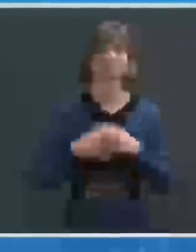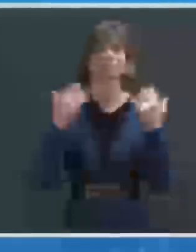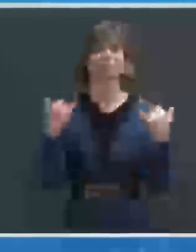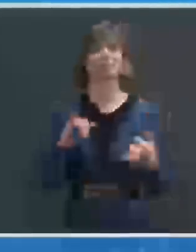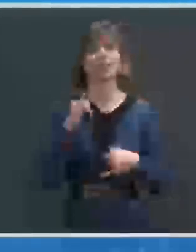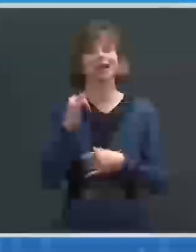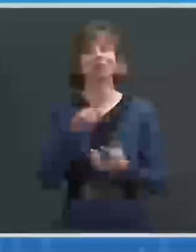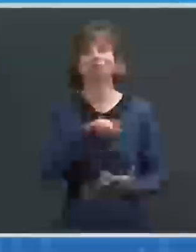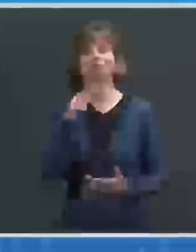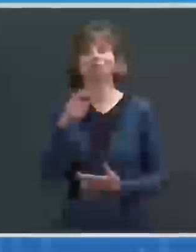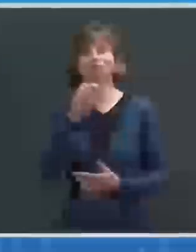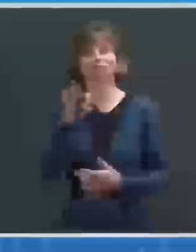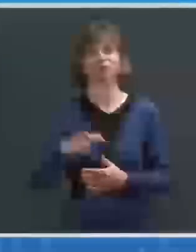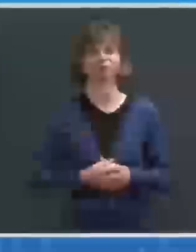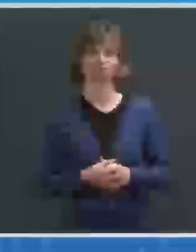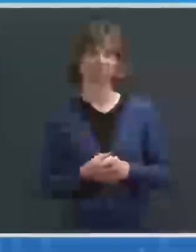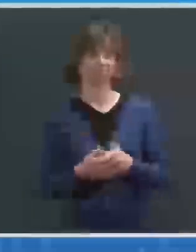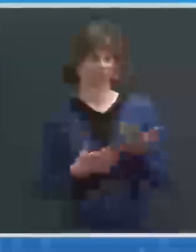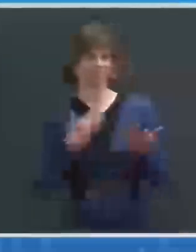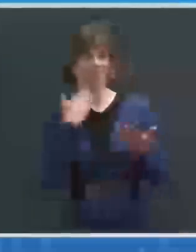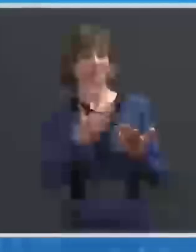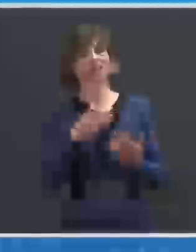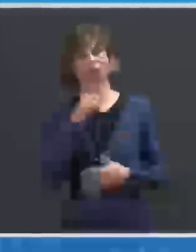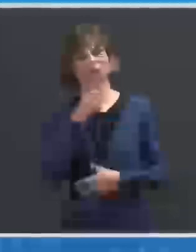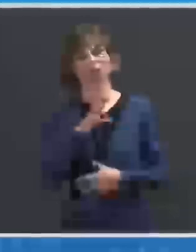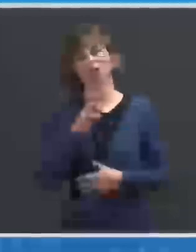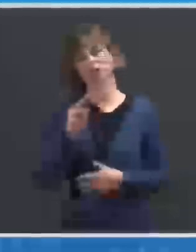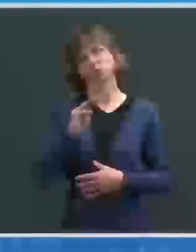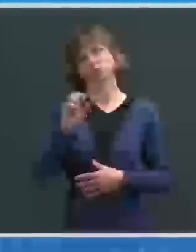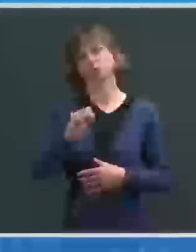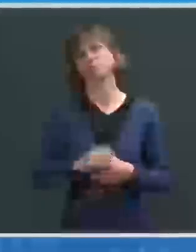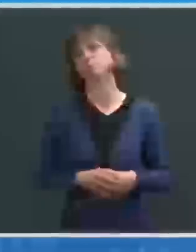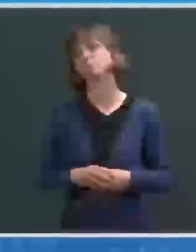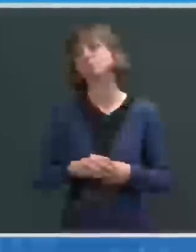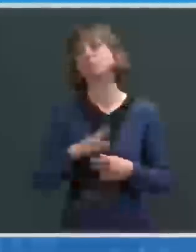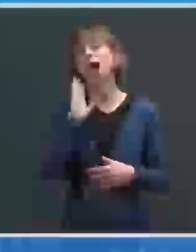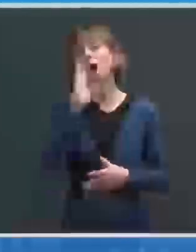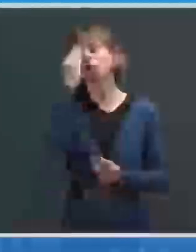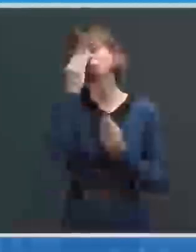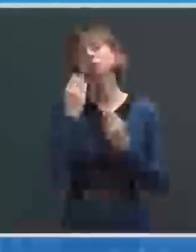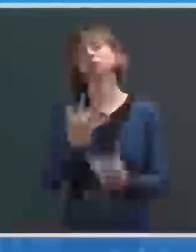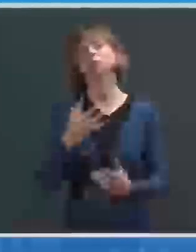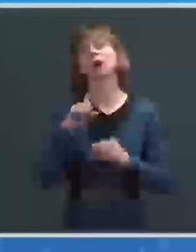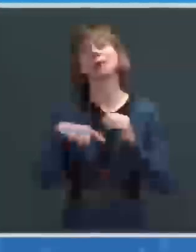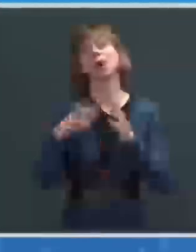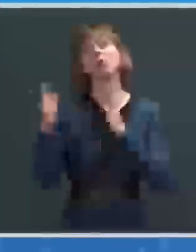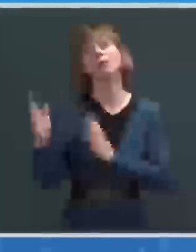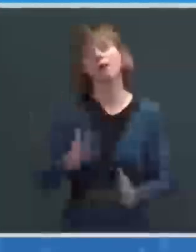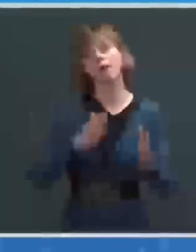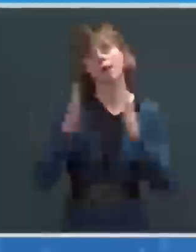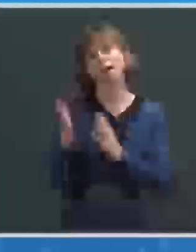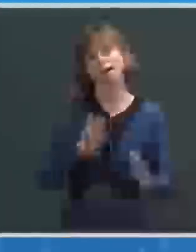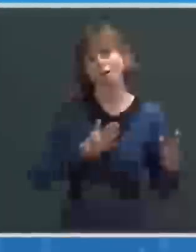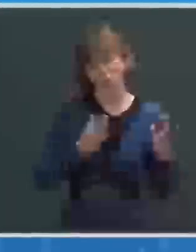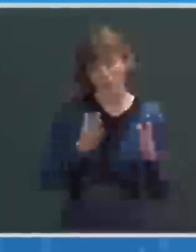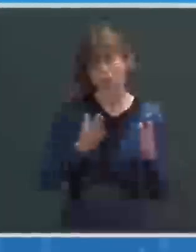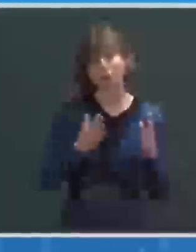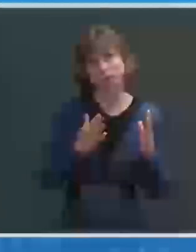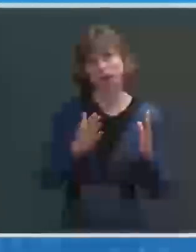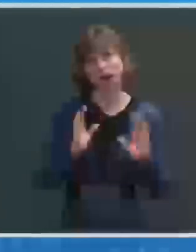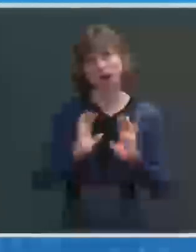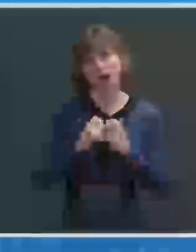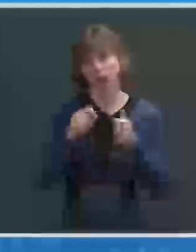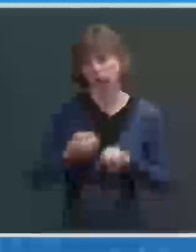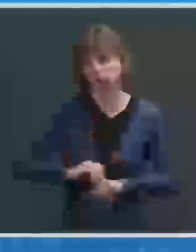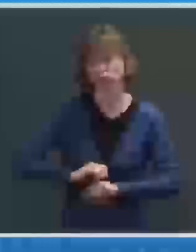Jeff. Well, thank you, Dr. Nunez-Smith. I'll provide an update on our planning, logistics, and distribution